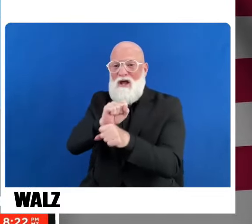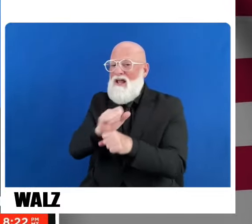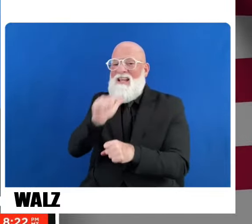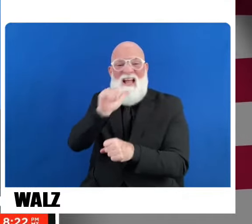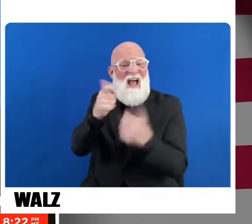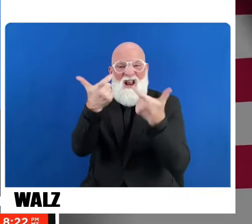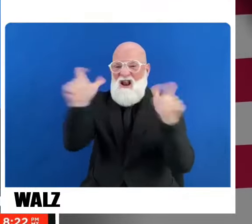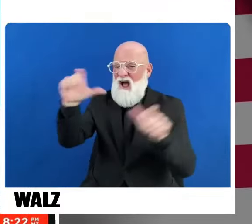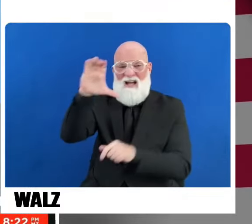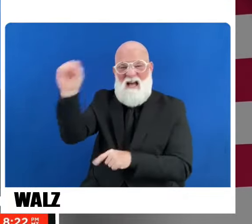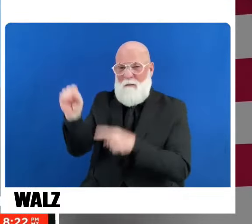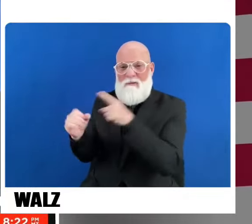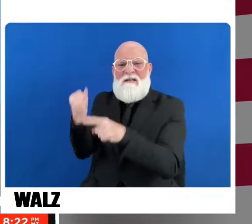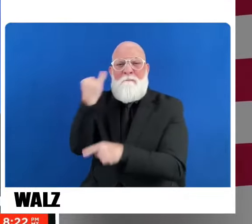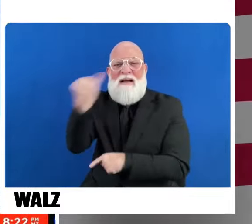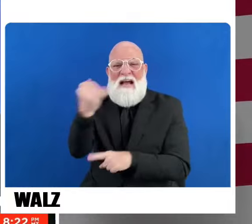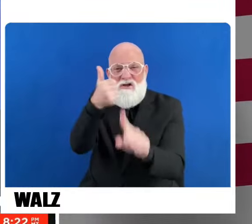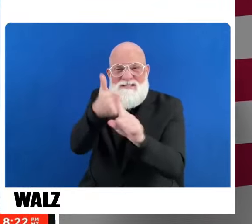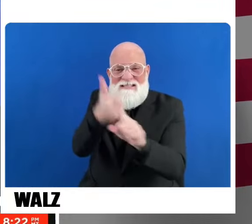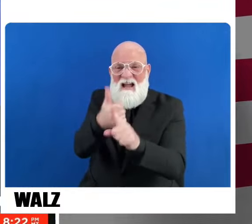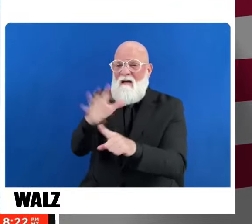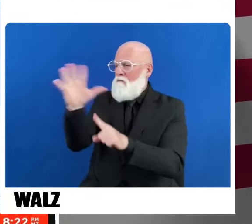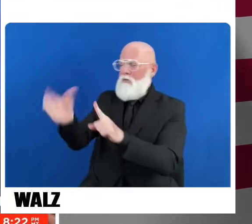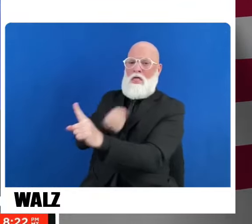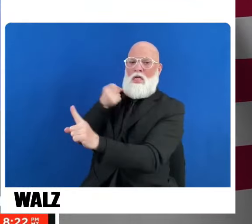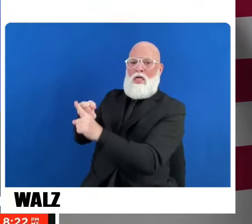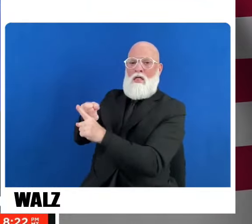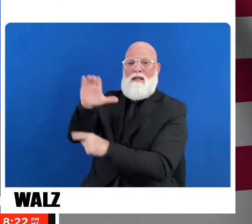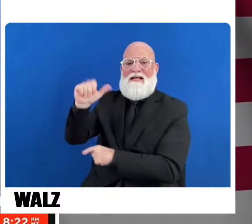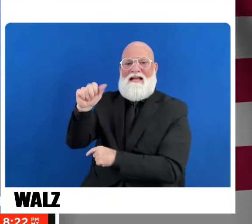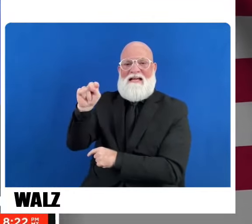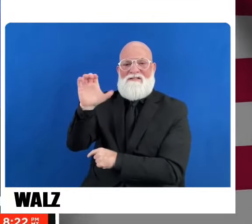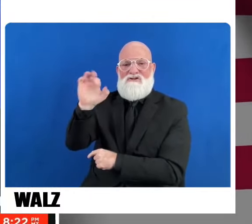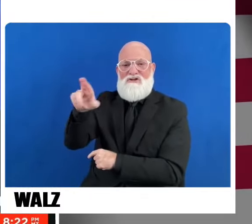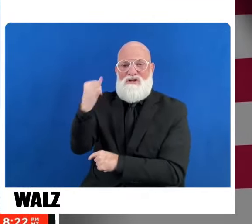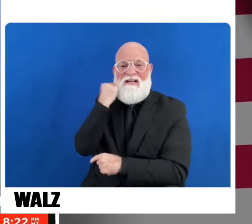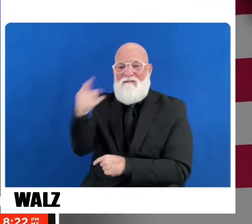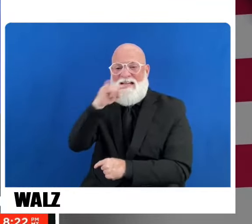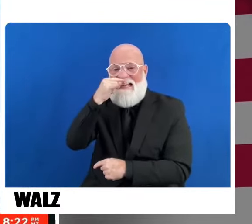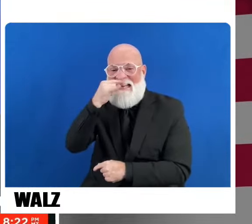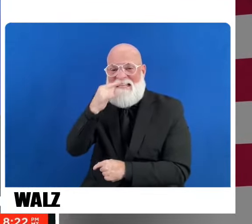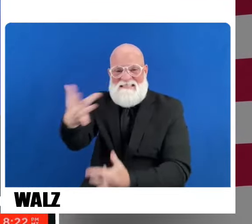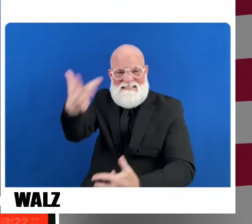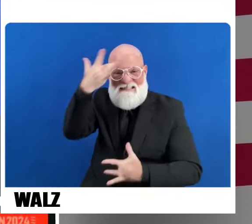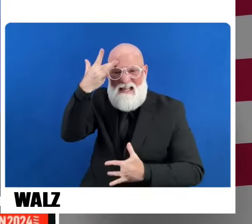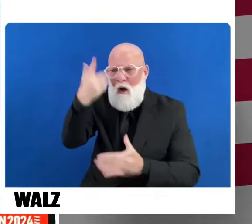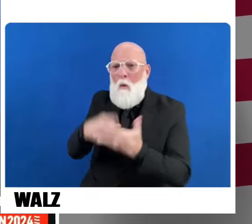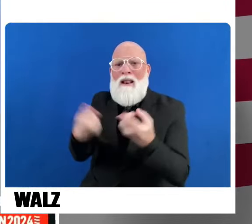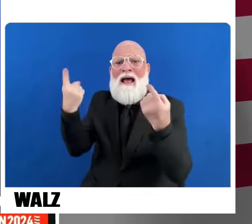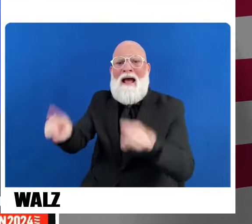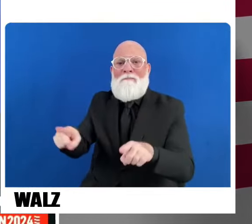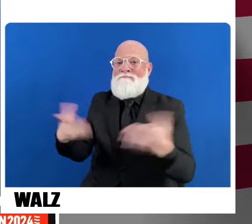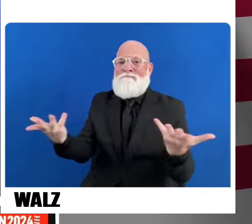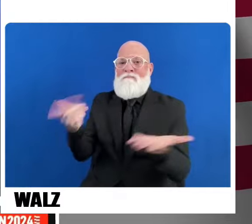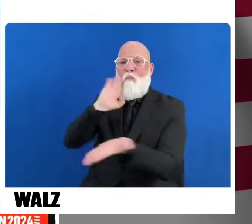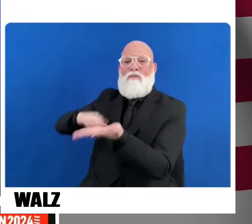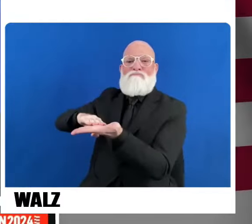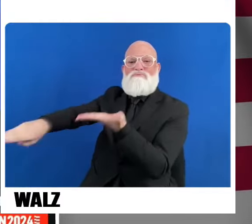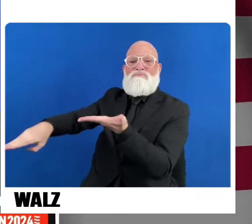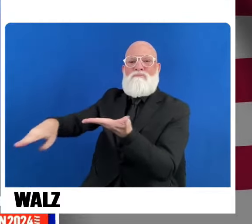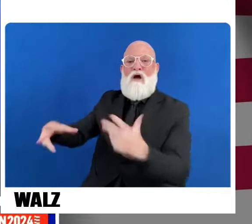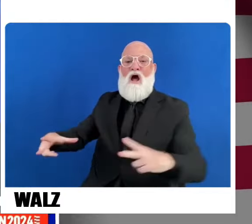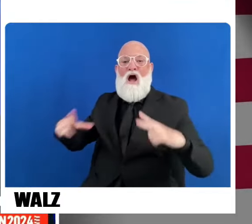cancer or your child gets sick. We know what happens. You end up staying home. In some places, that means no paycheck because you've got no